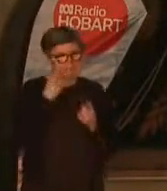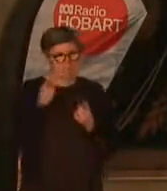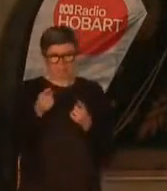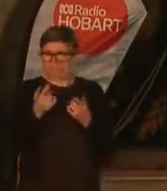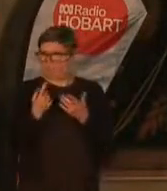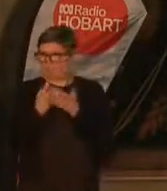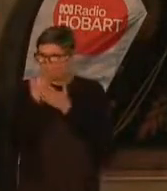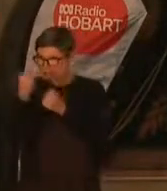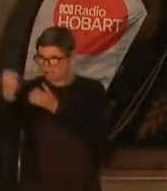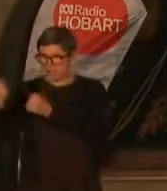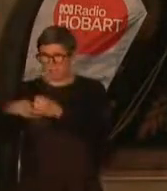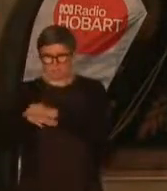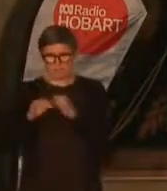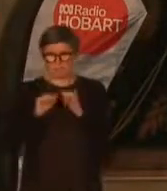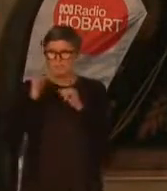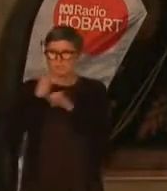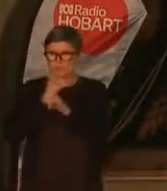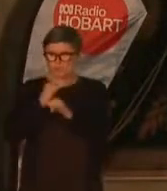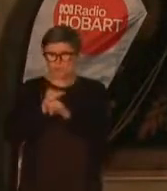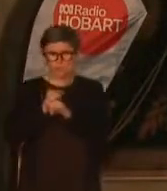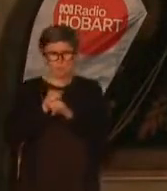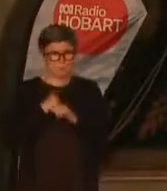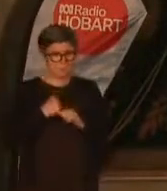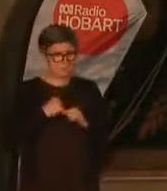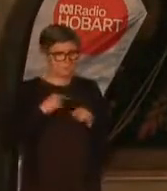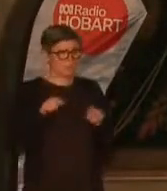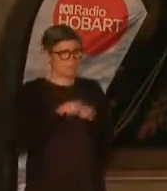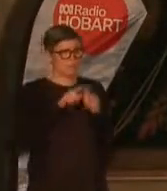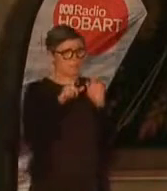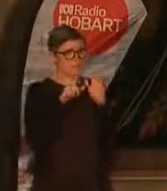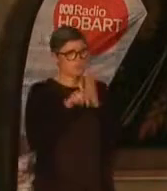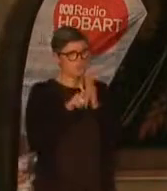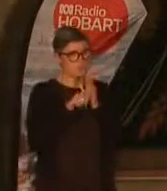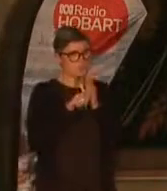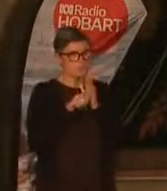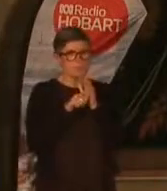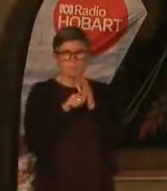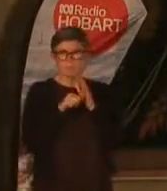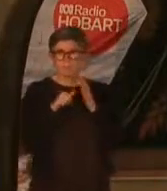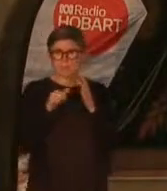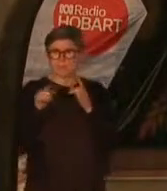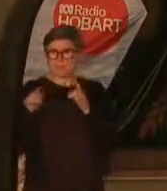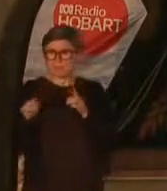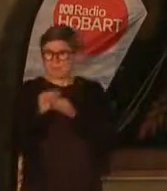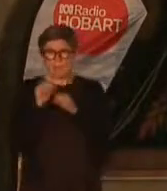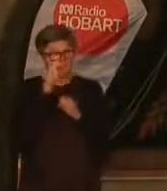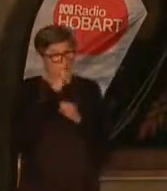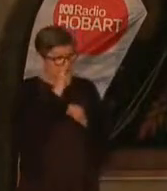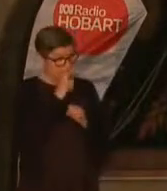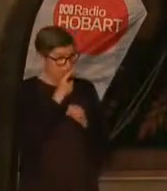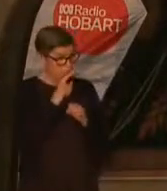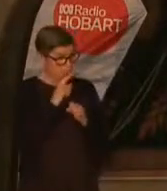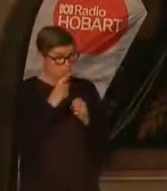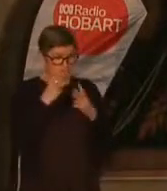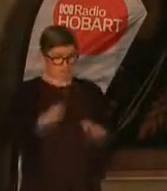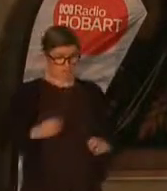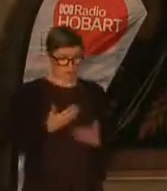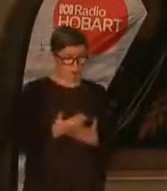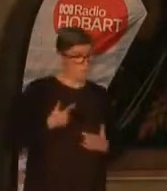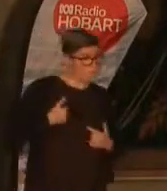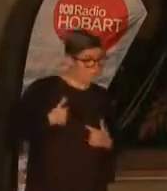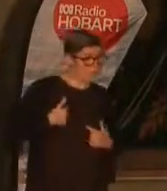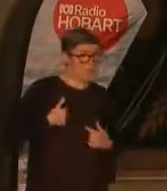our people are often, of course, the researched and never the researcher, and these biases do